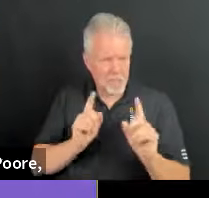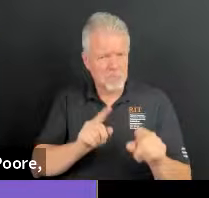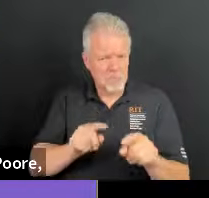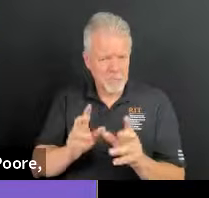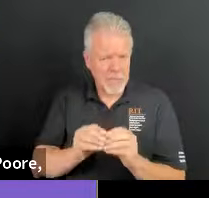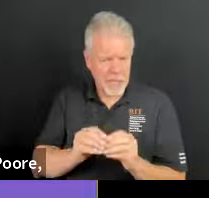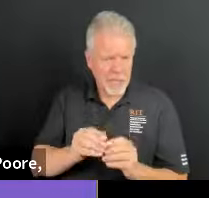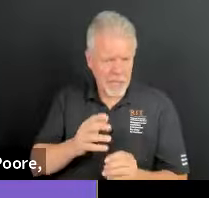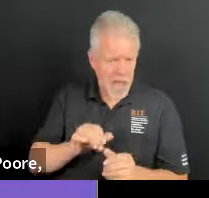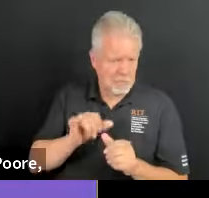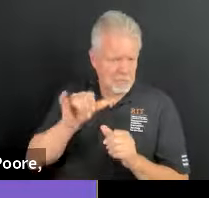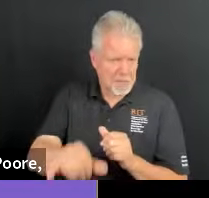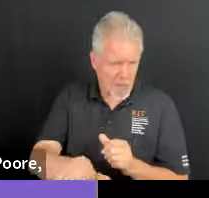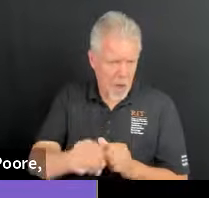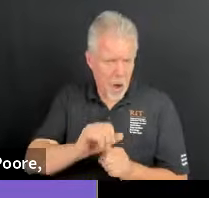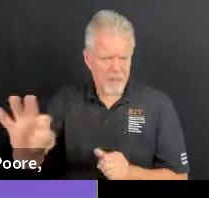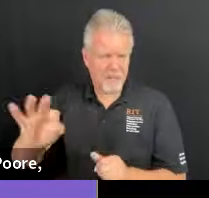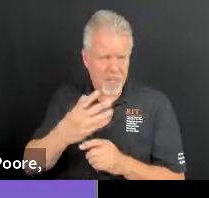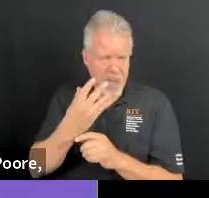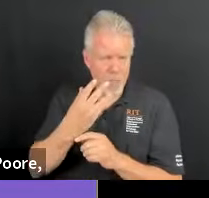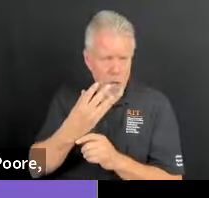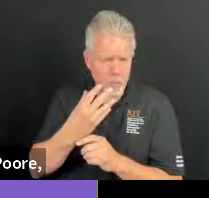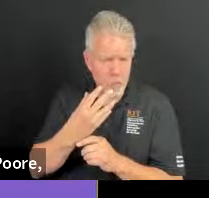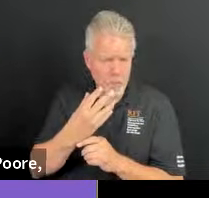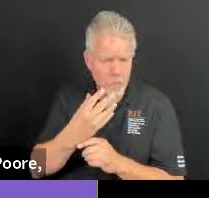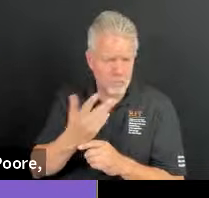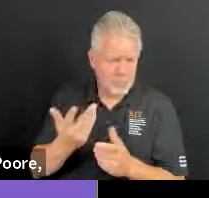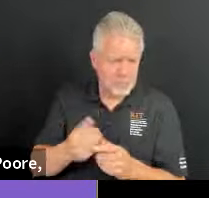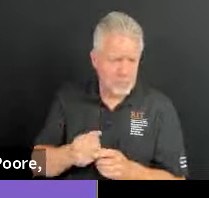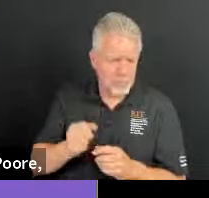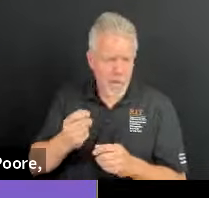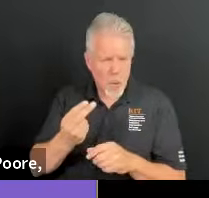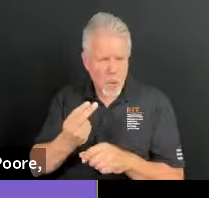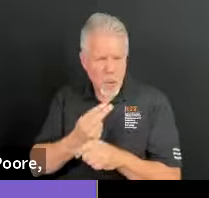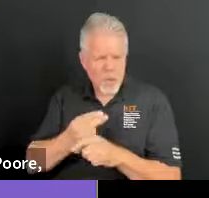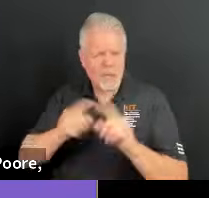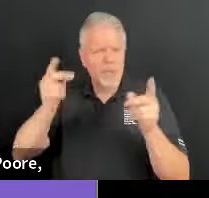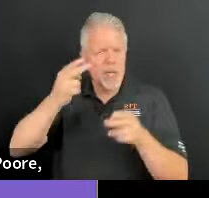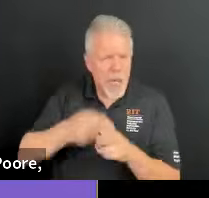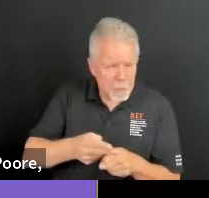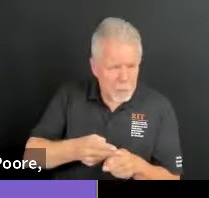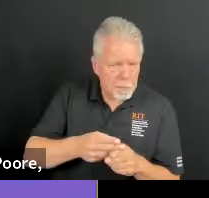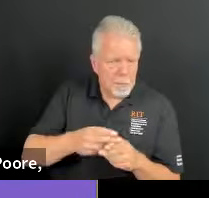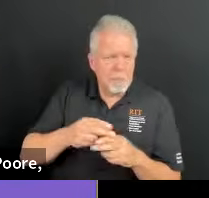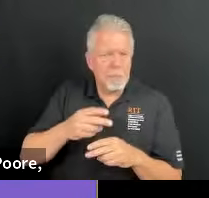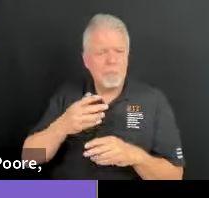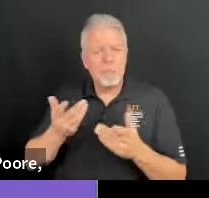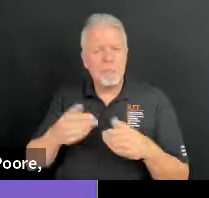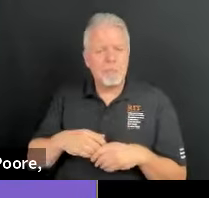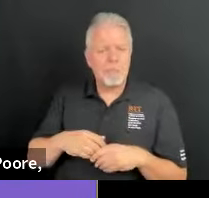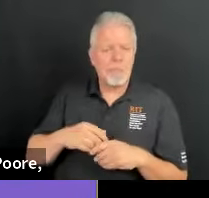What are you doing to work with or overcome the stigma of addiction in online virtual meetings? People can attend the meeting and stay off